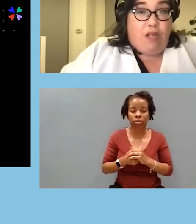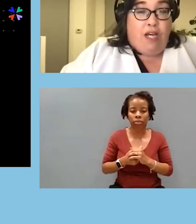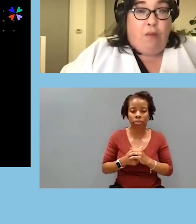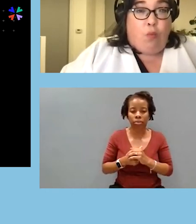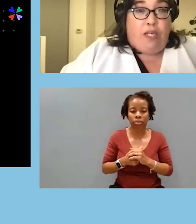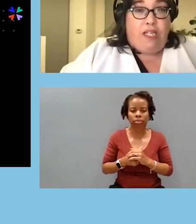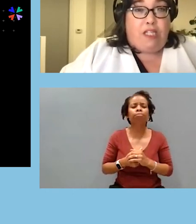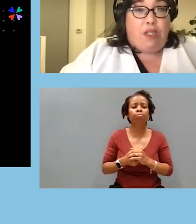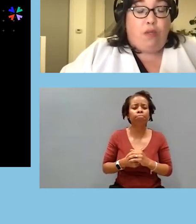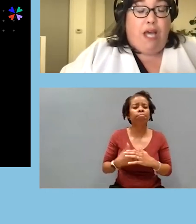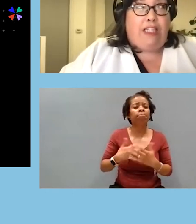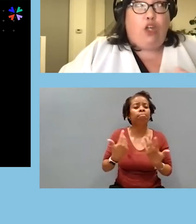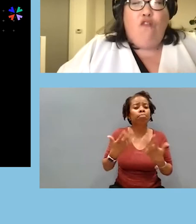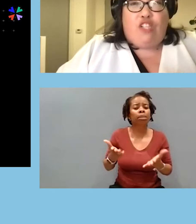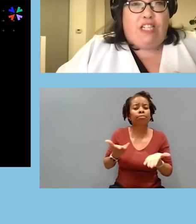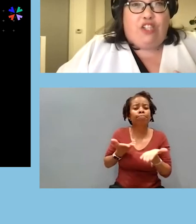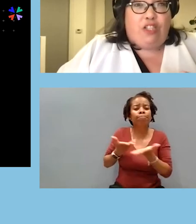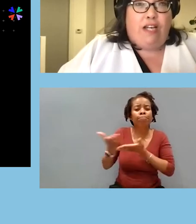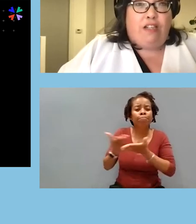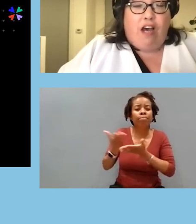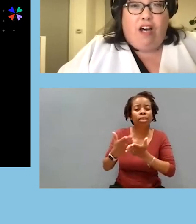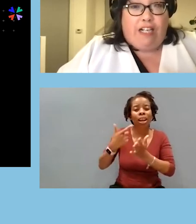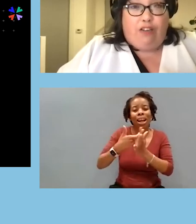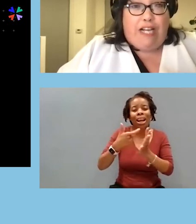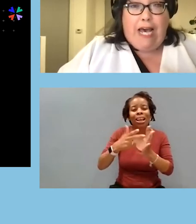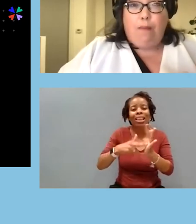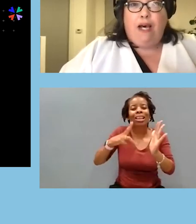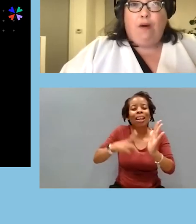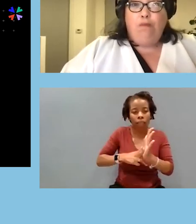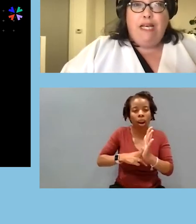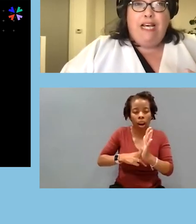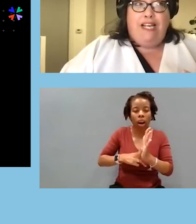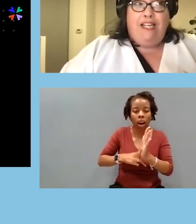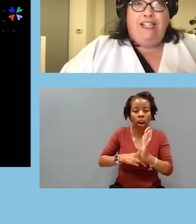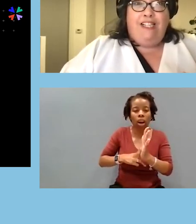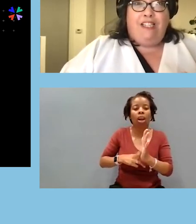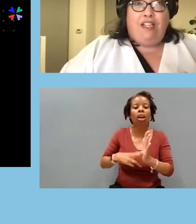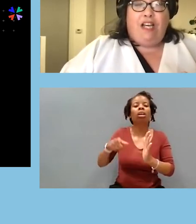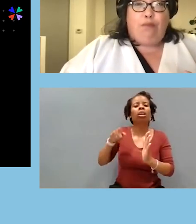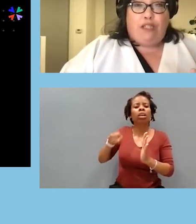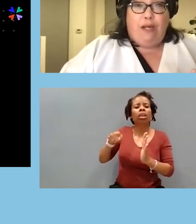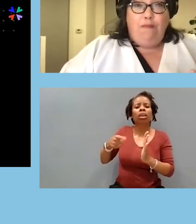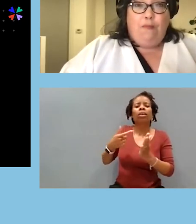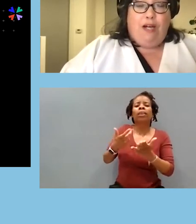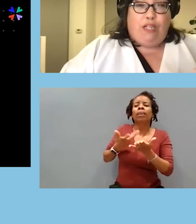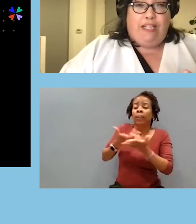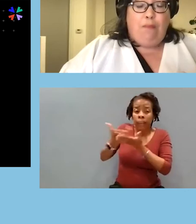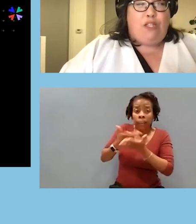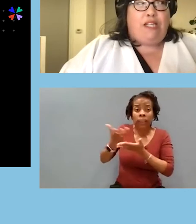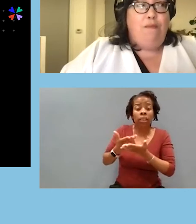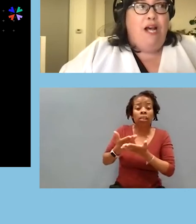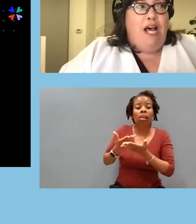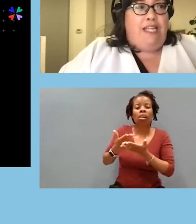Kevin. We had a conversation at another art gallery, Helm, in Amsterdam,